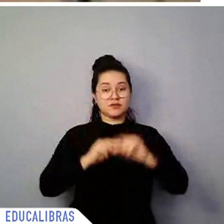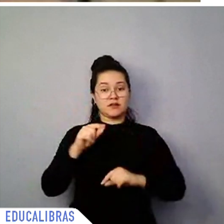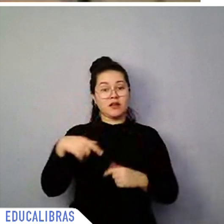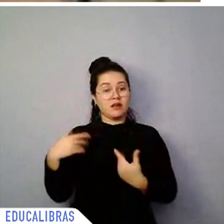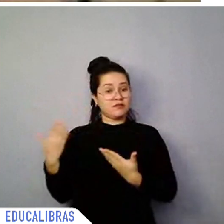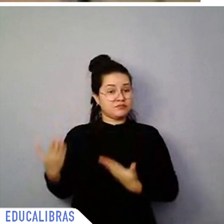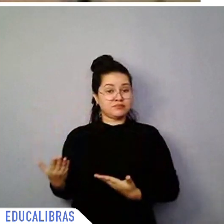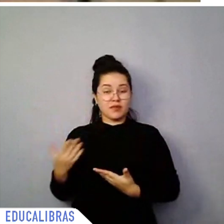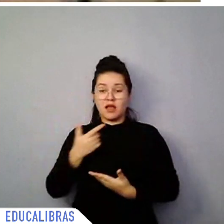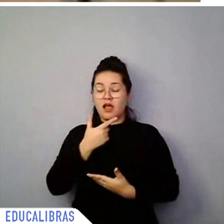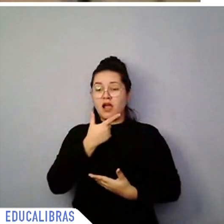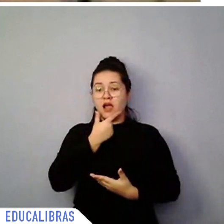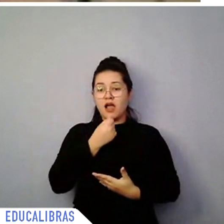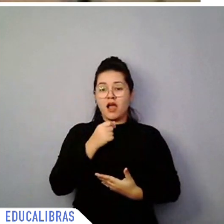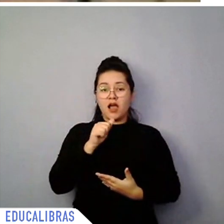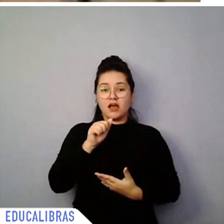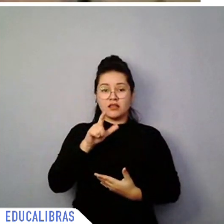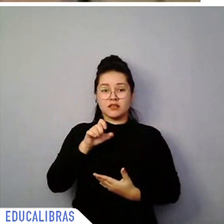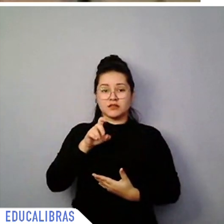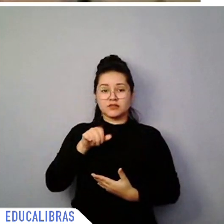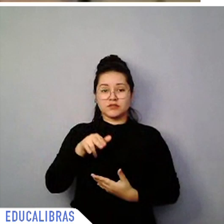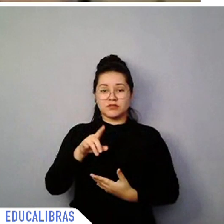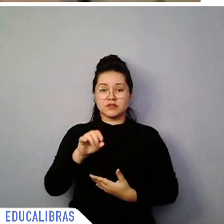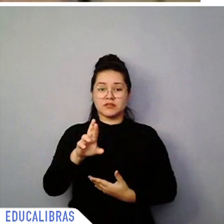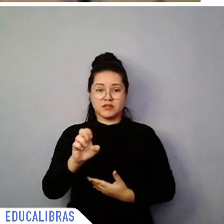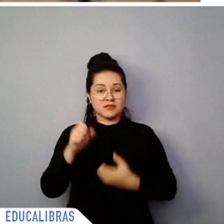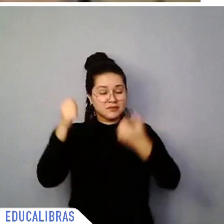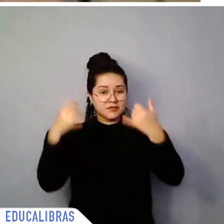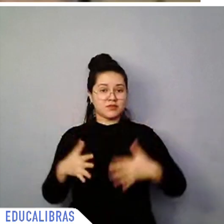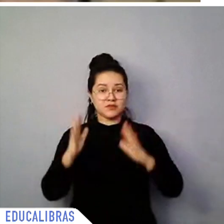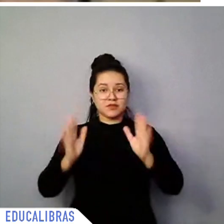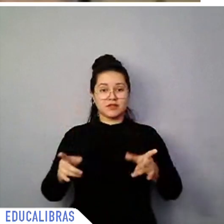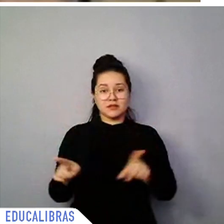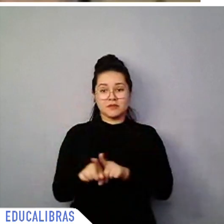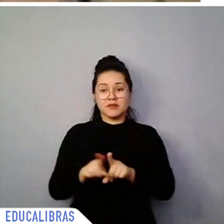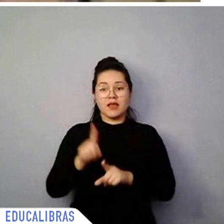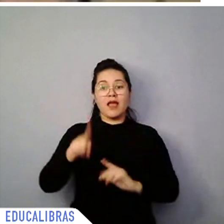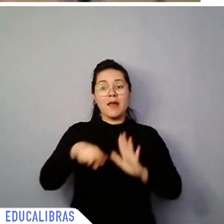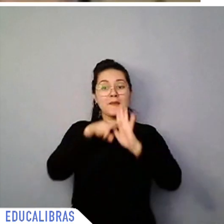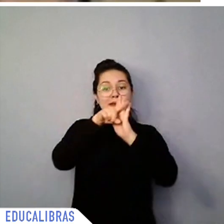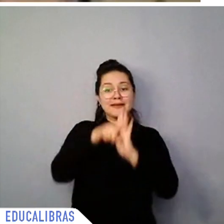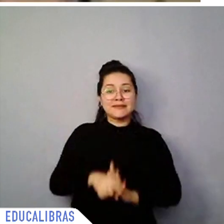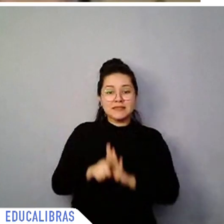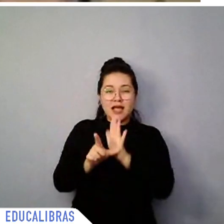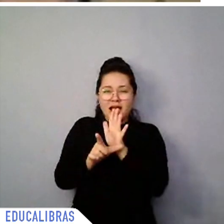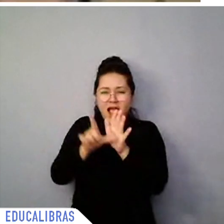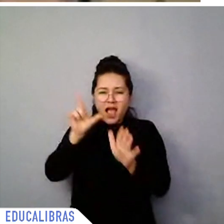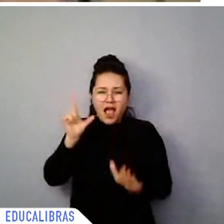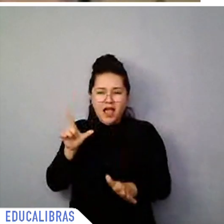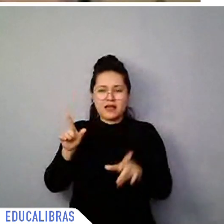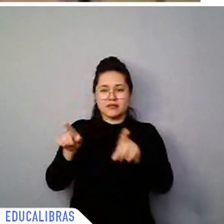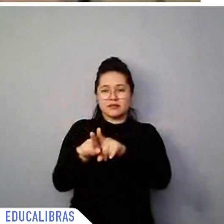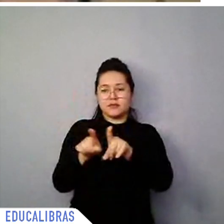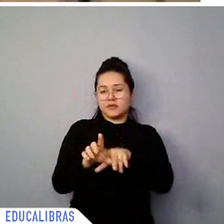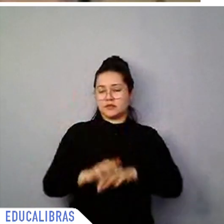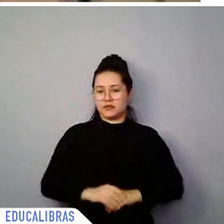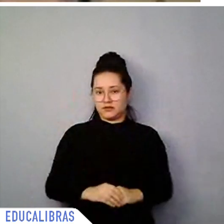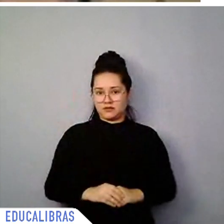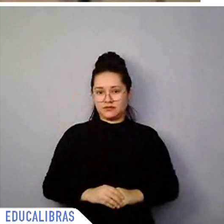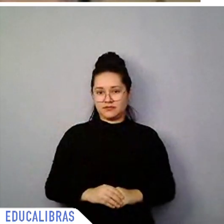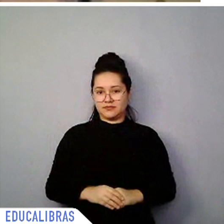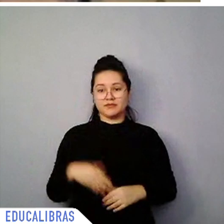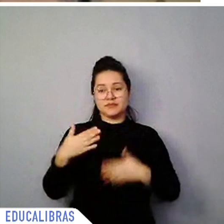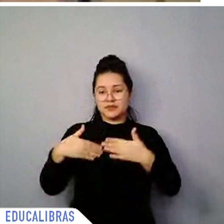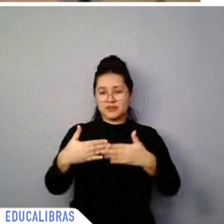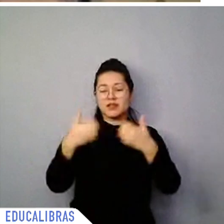which Women of Brazil group has been involved, regards the research and anticipation